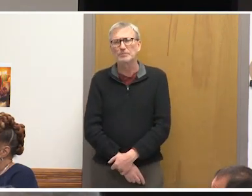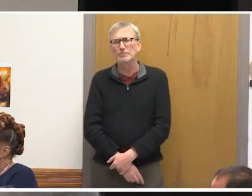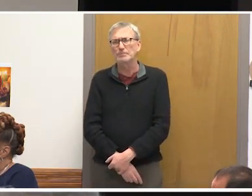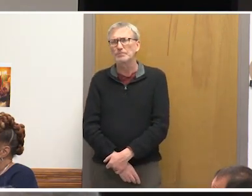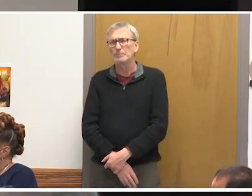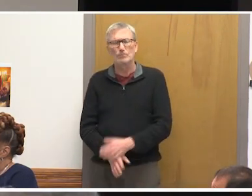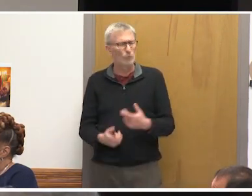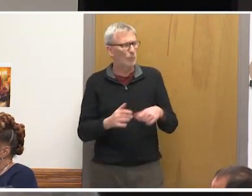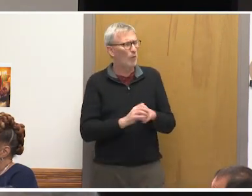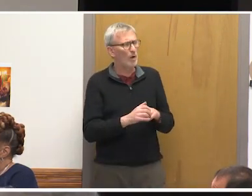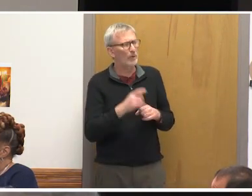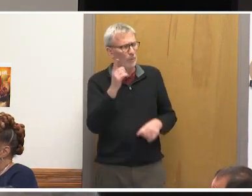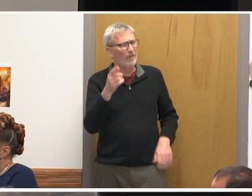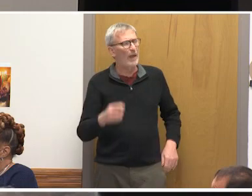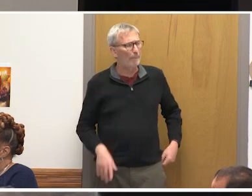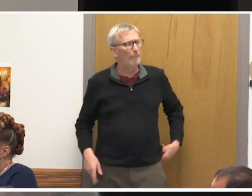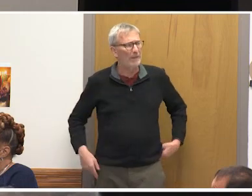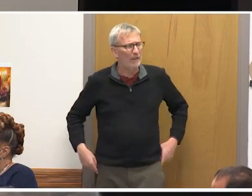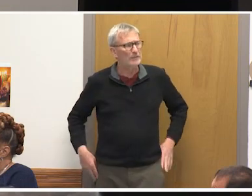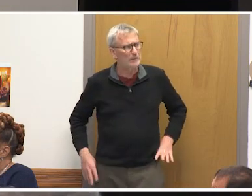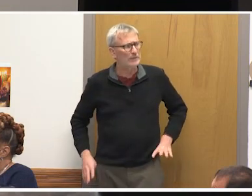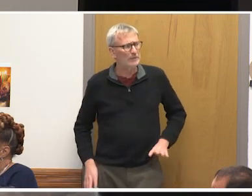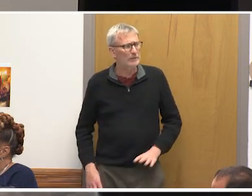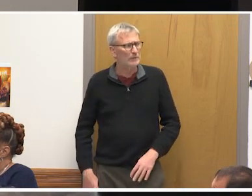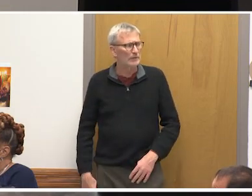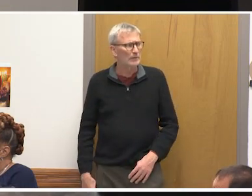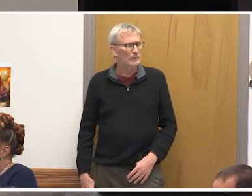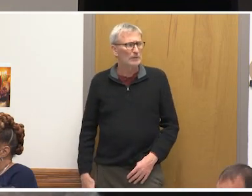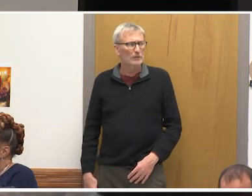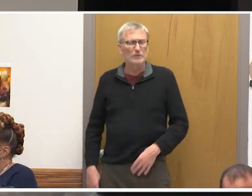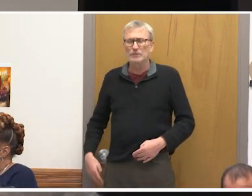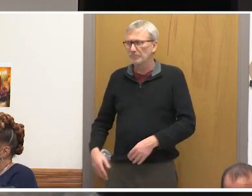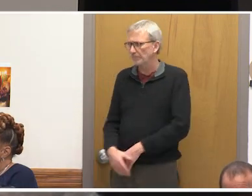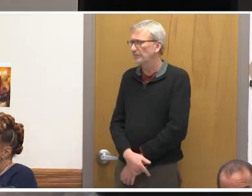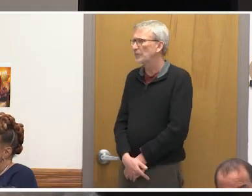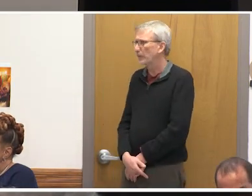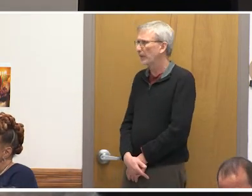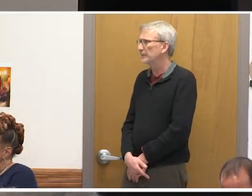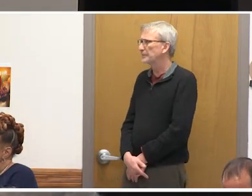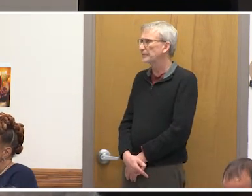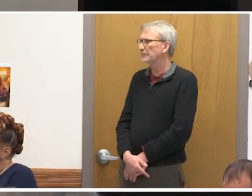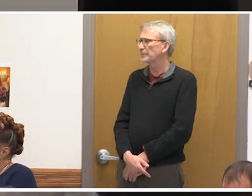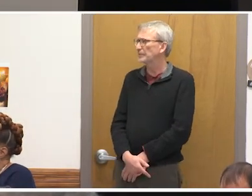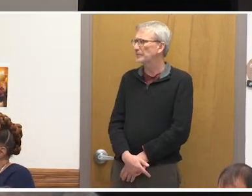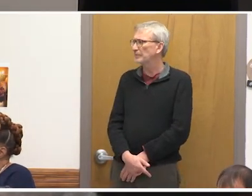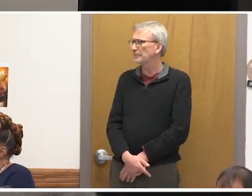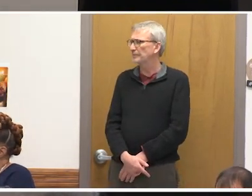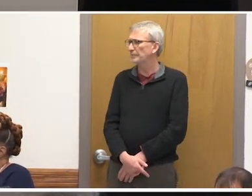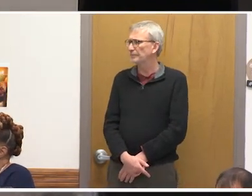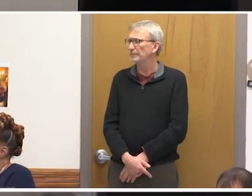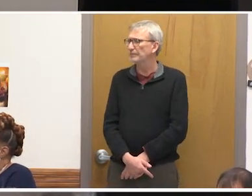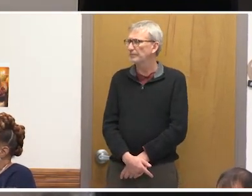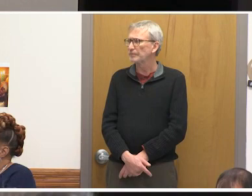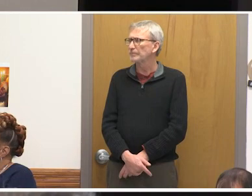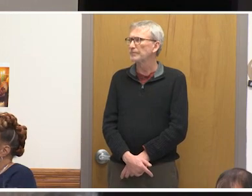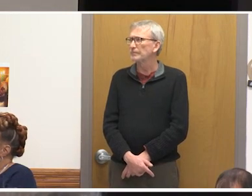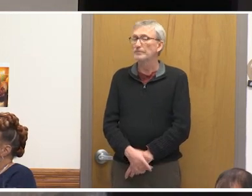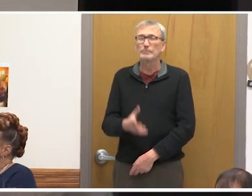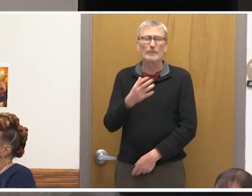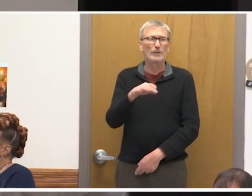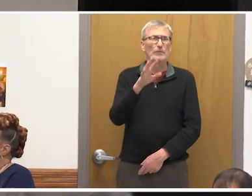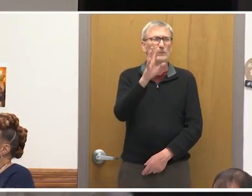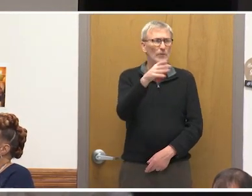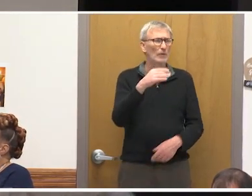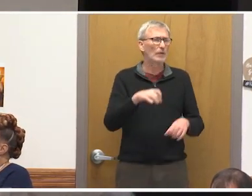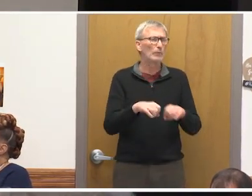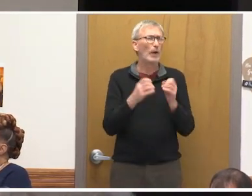closely coordinating and are hoping to be able to. And I'll add too, as you go to the breakout